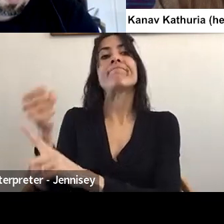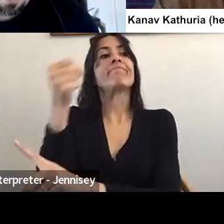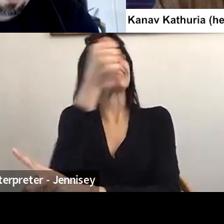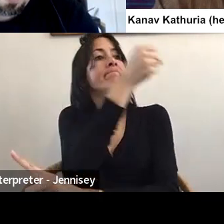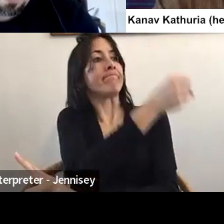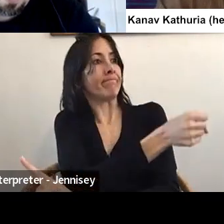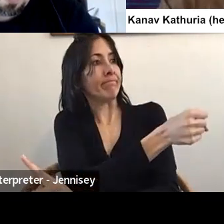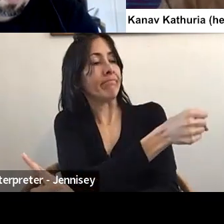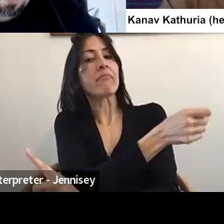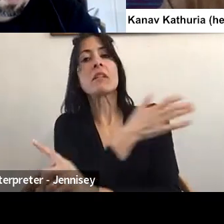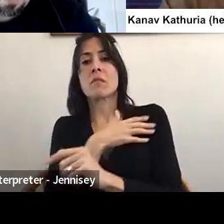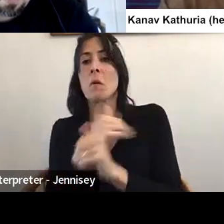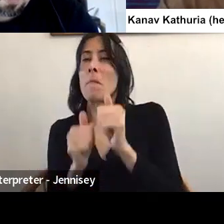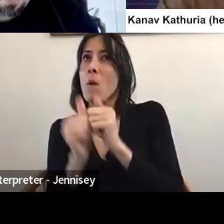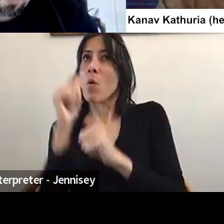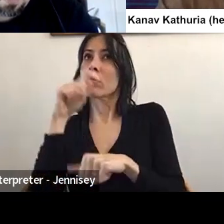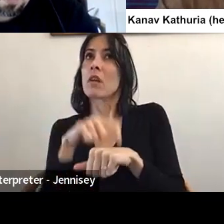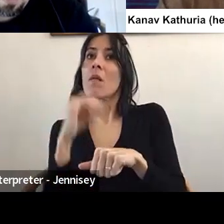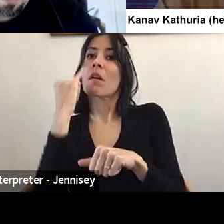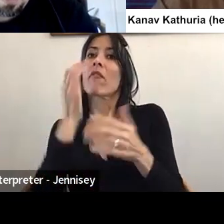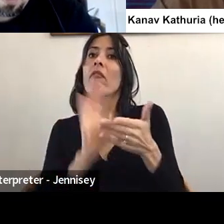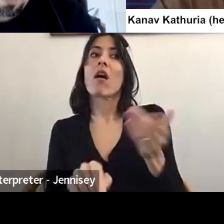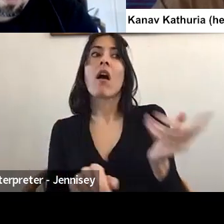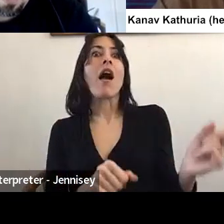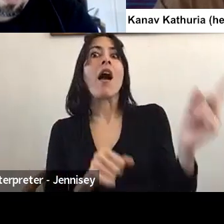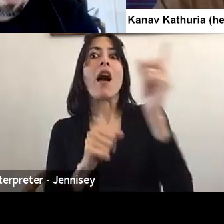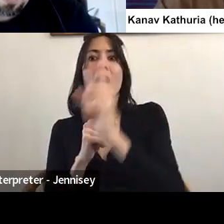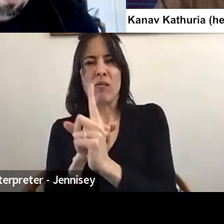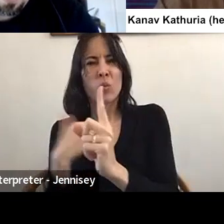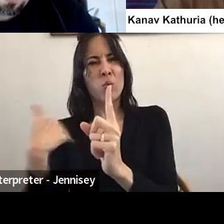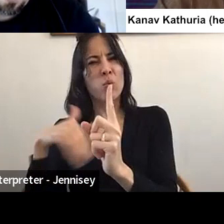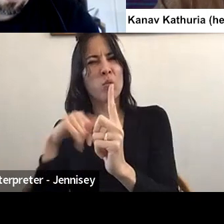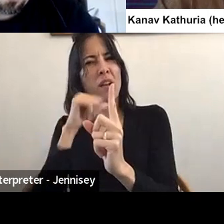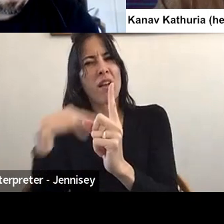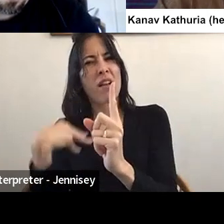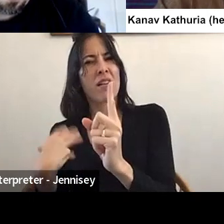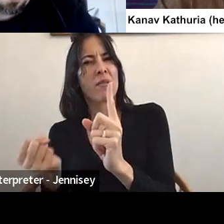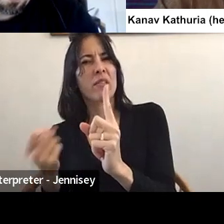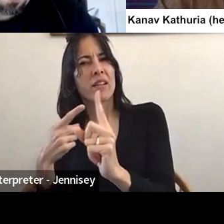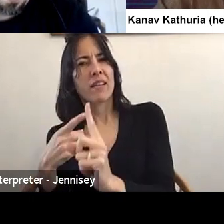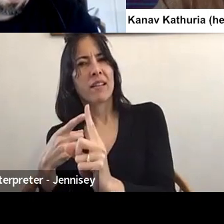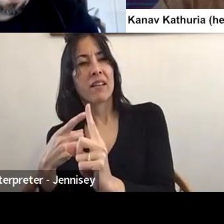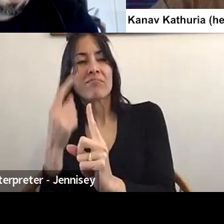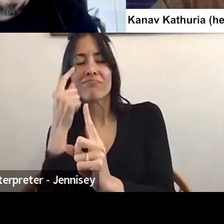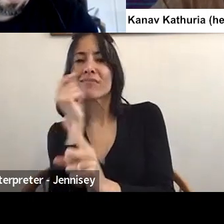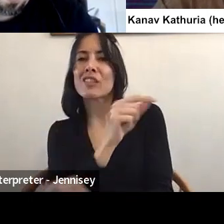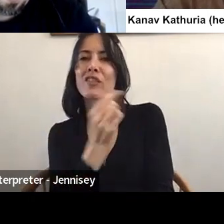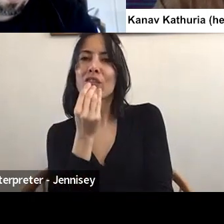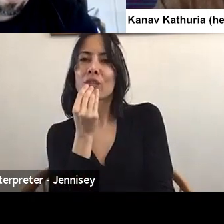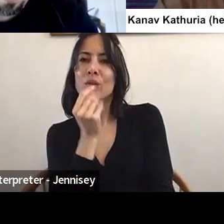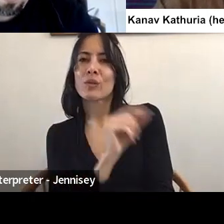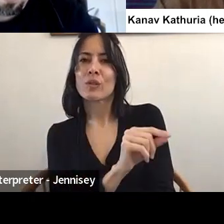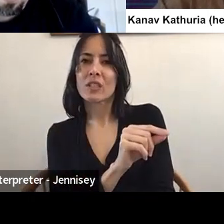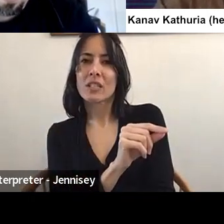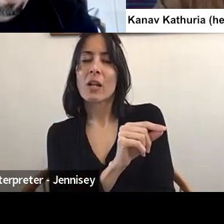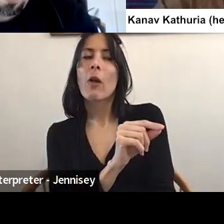health, is going to leave with chronic health conditions that they didn't come in with because of the quality of prison food that's served, right? And this has